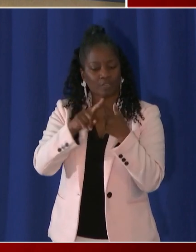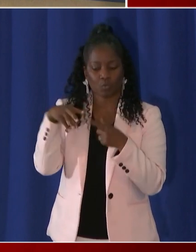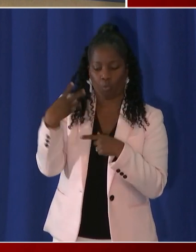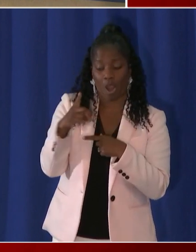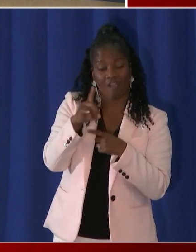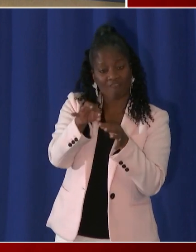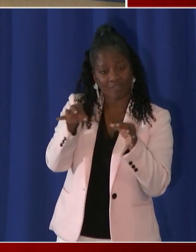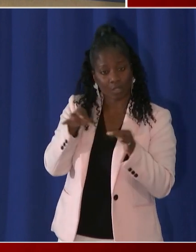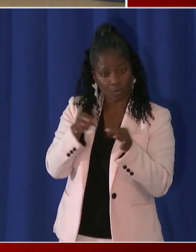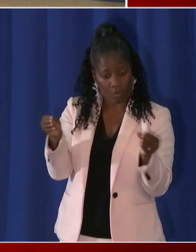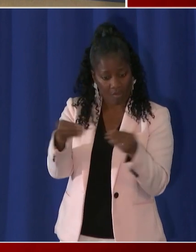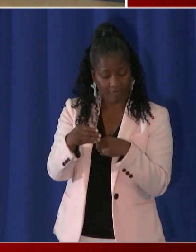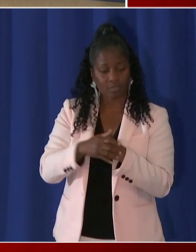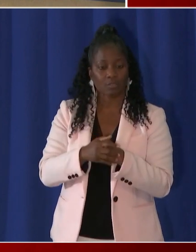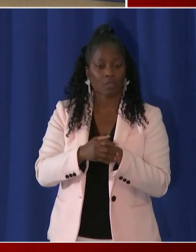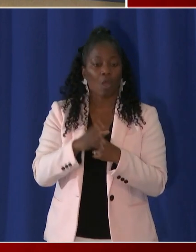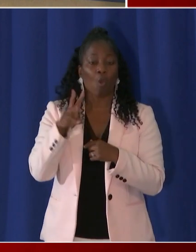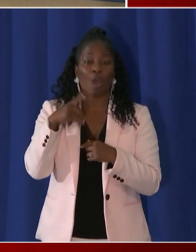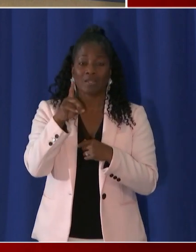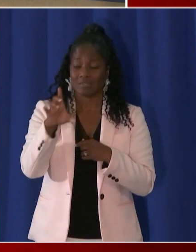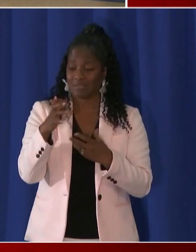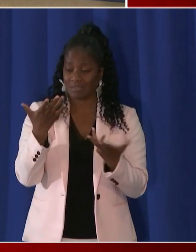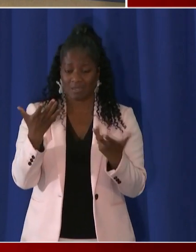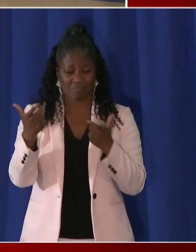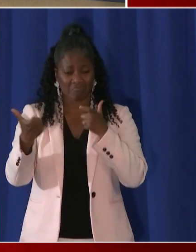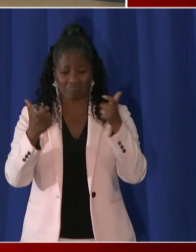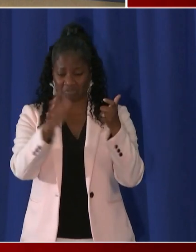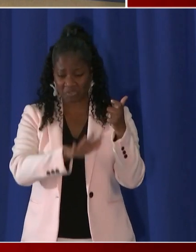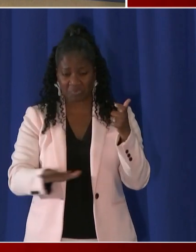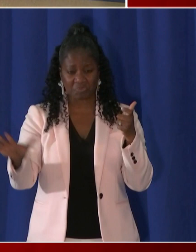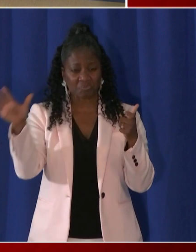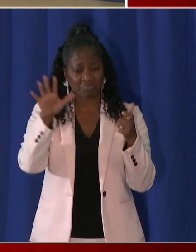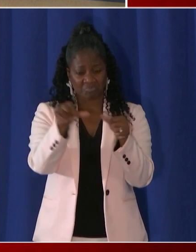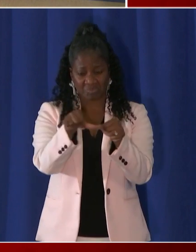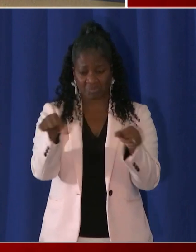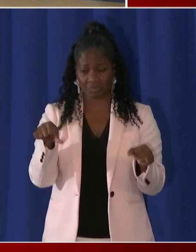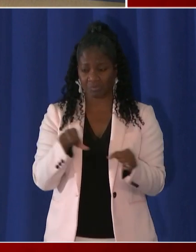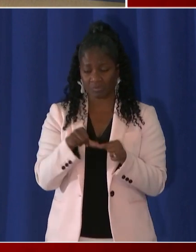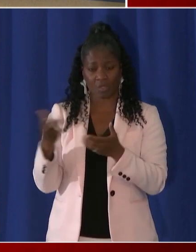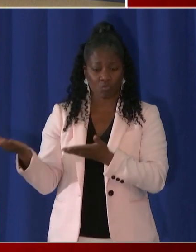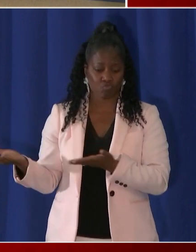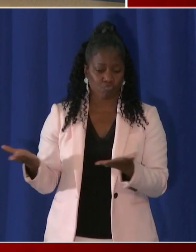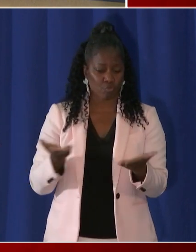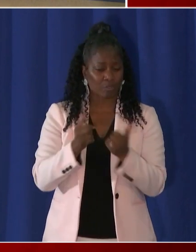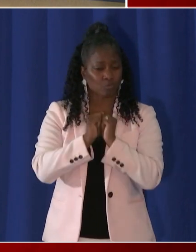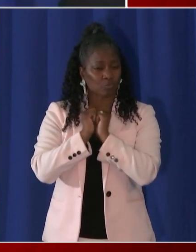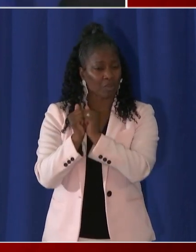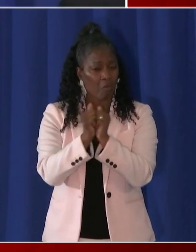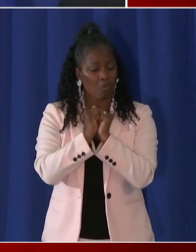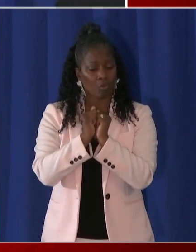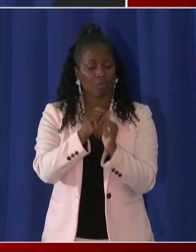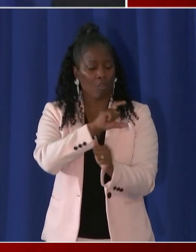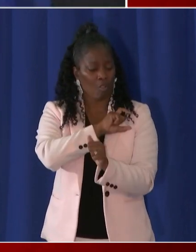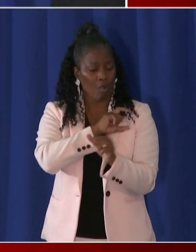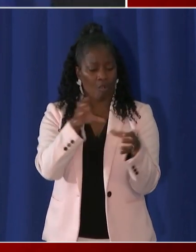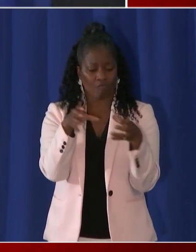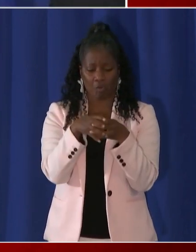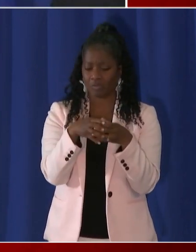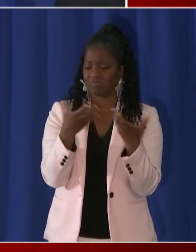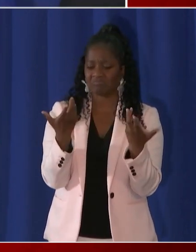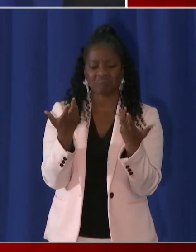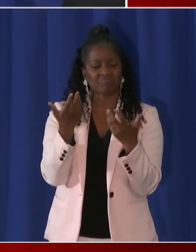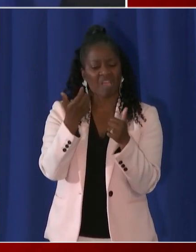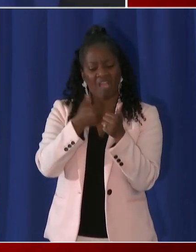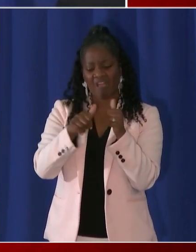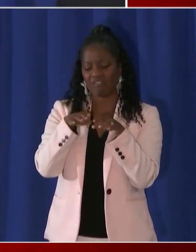The Washington, D.C. and Greater National Capital Region uniquely bring together law enforcement entities at every level, spanning